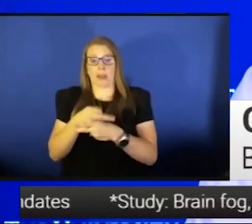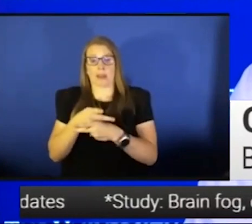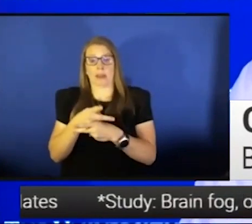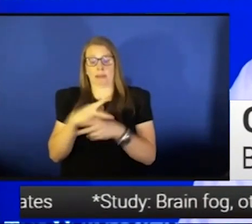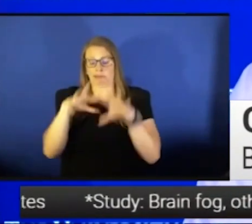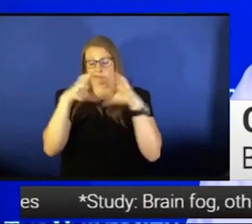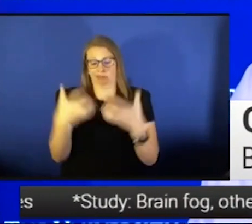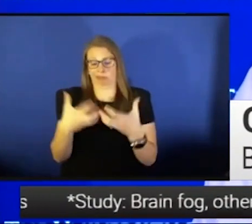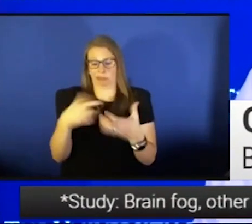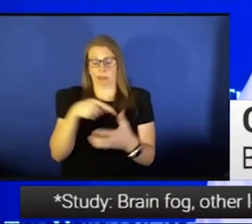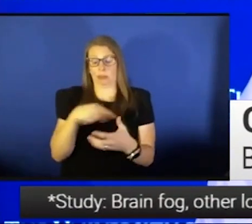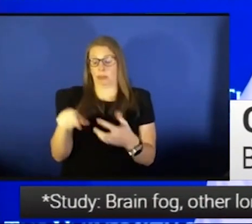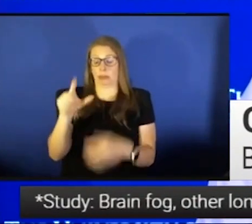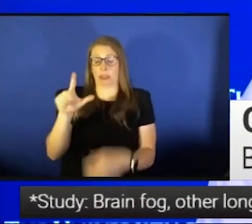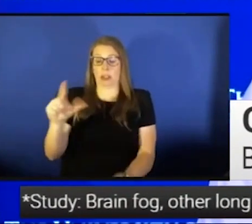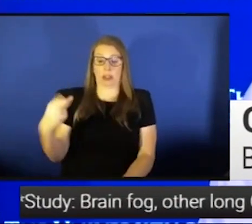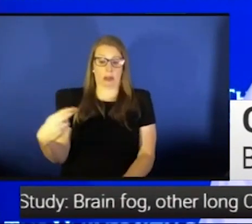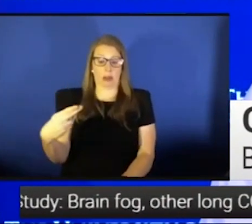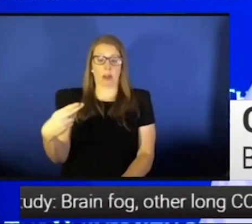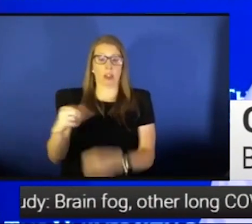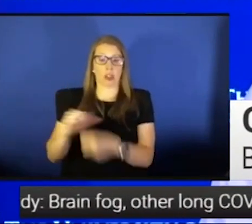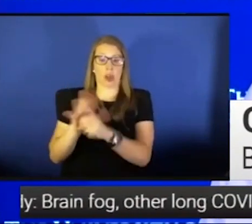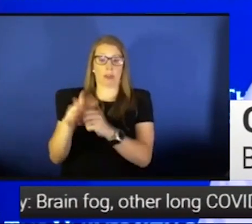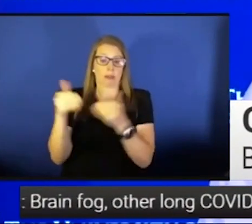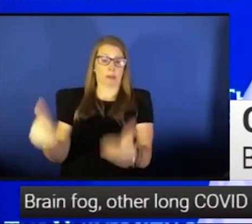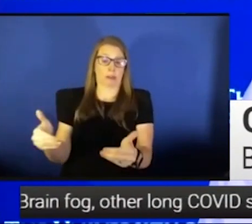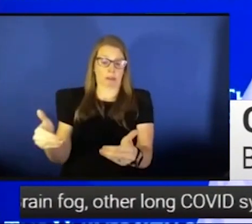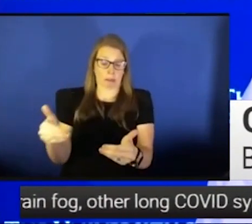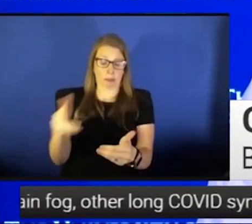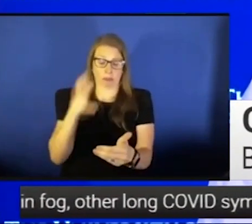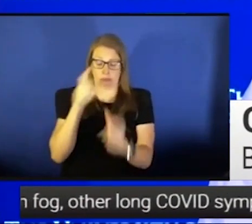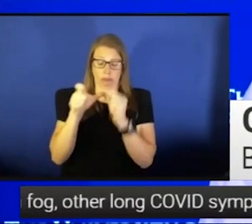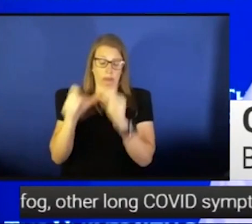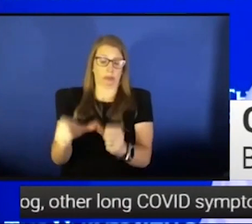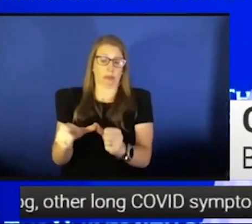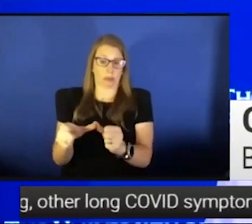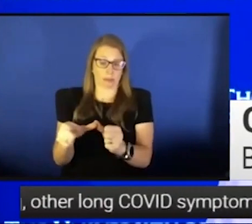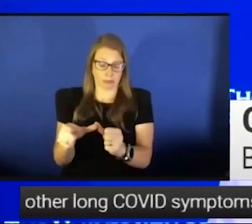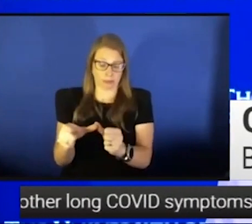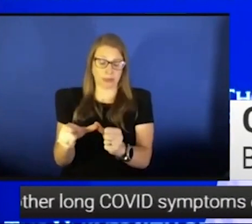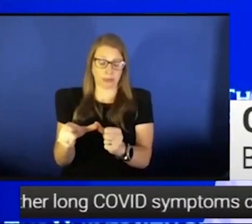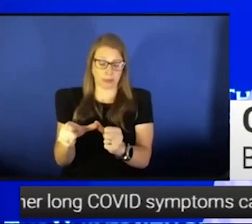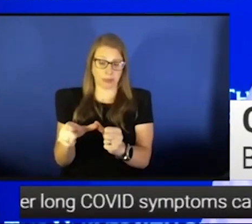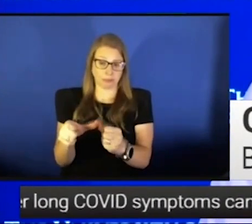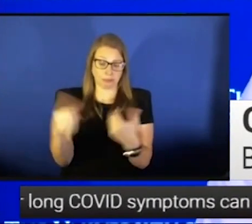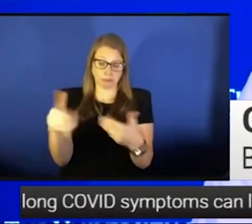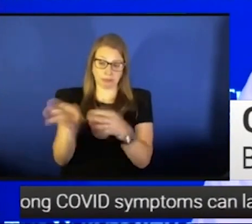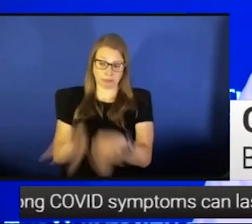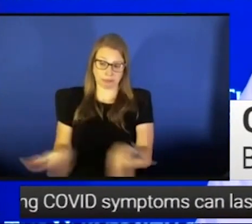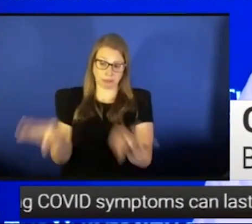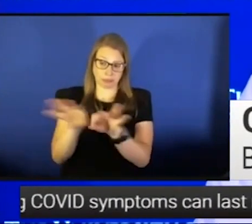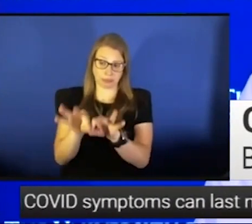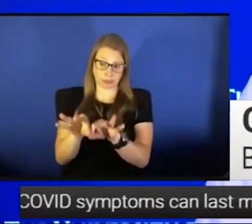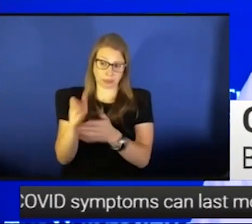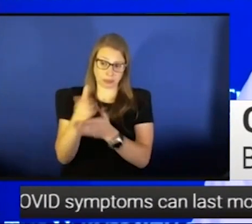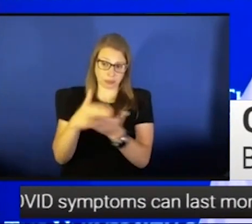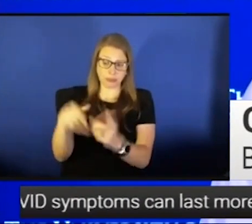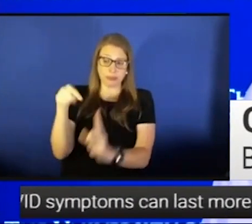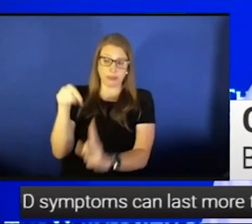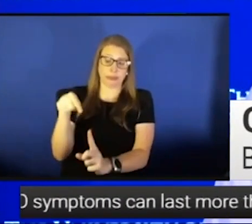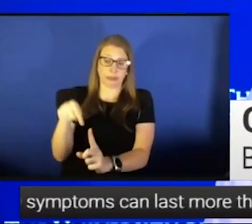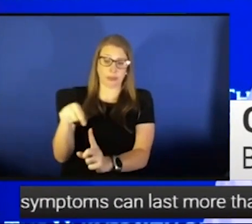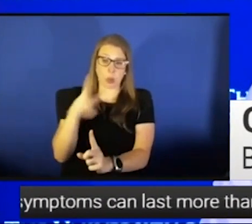long COVID moving forward is going to continue to be a large factor in that. It will continue to